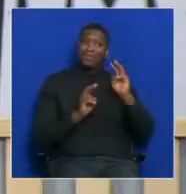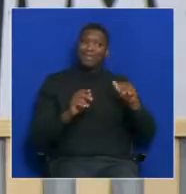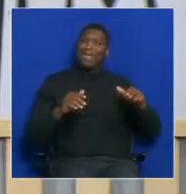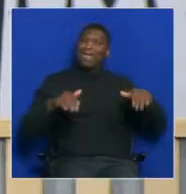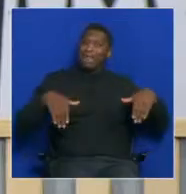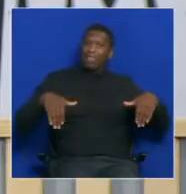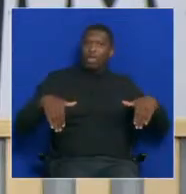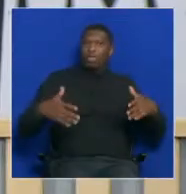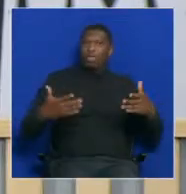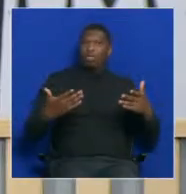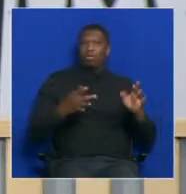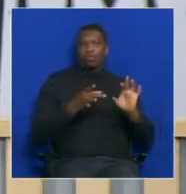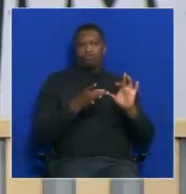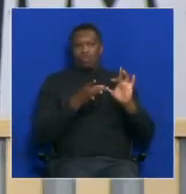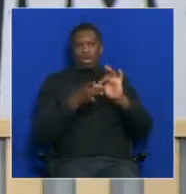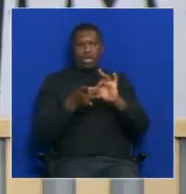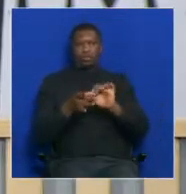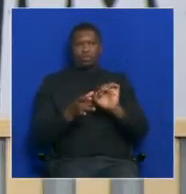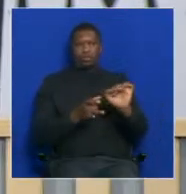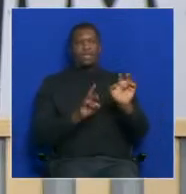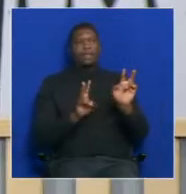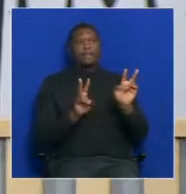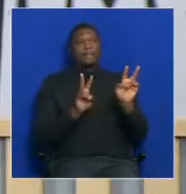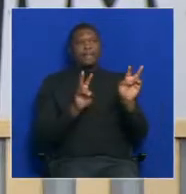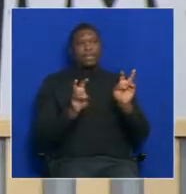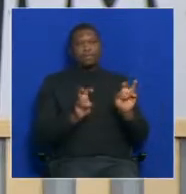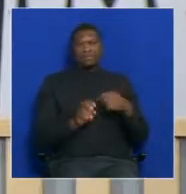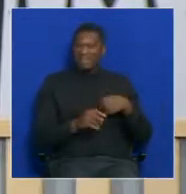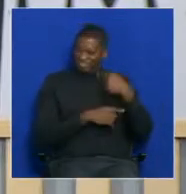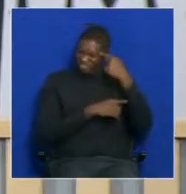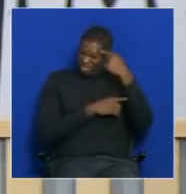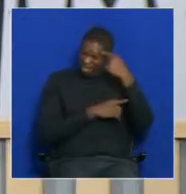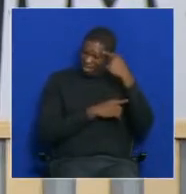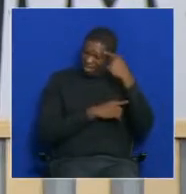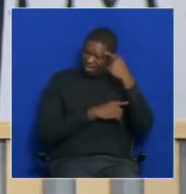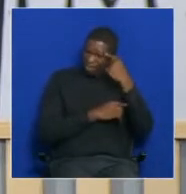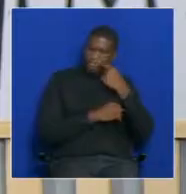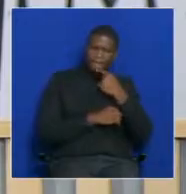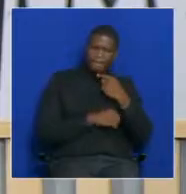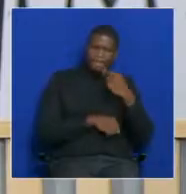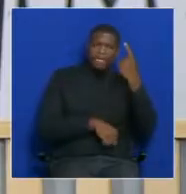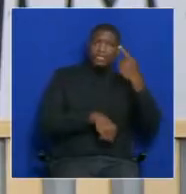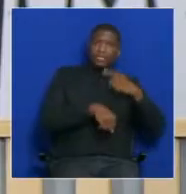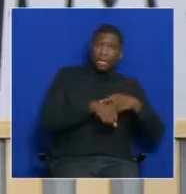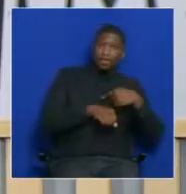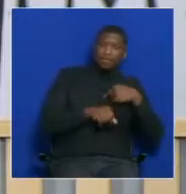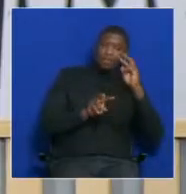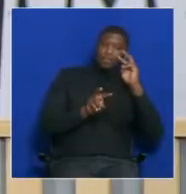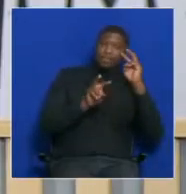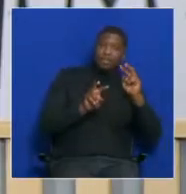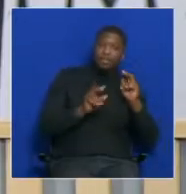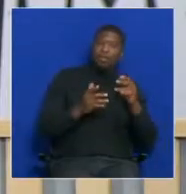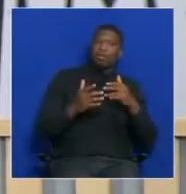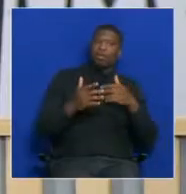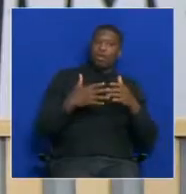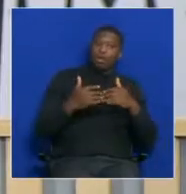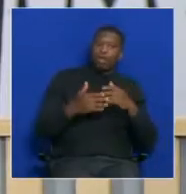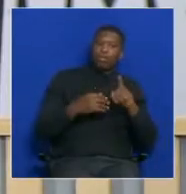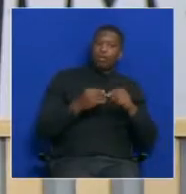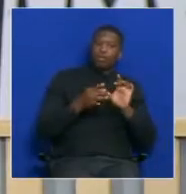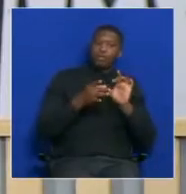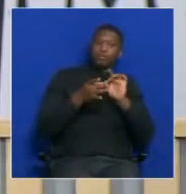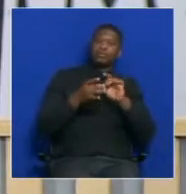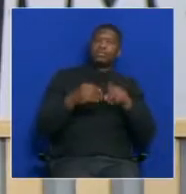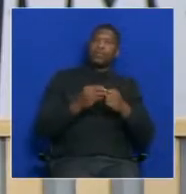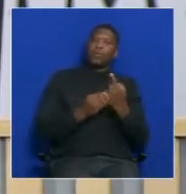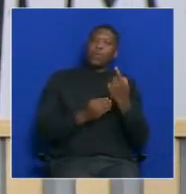in relation to the matter. I think the first time I saw anything about it, it would have been in one of the meetings where there was